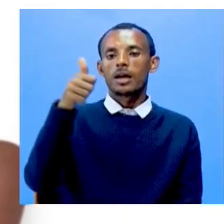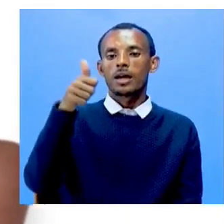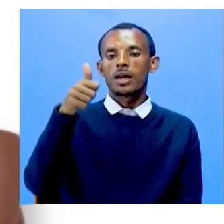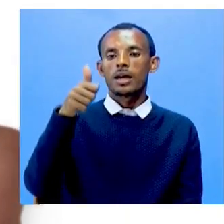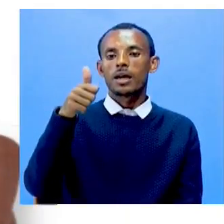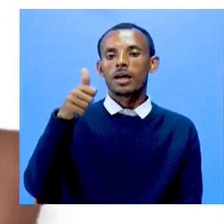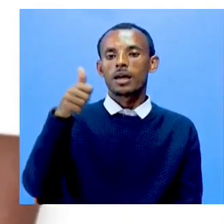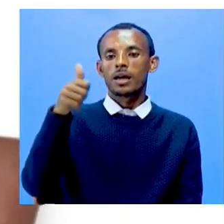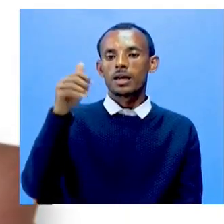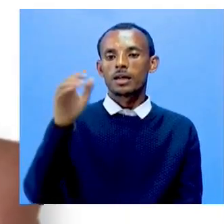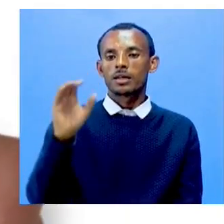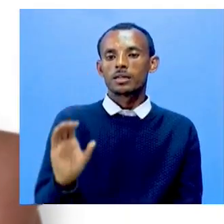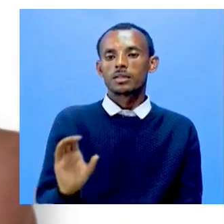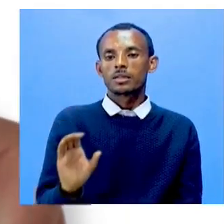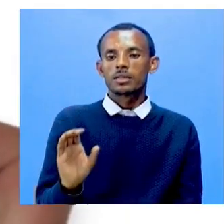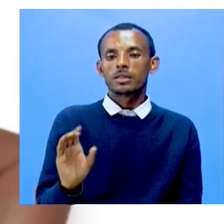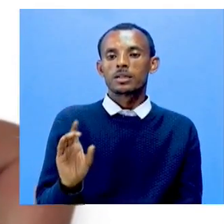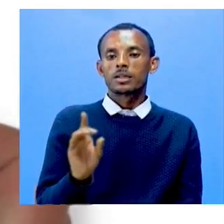ACD